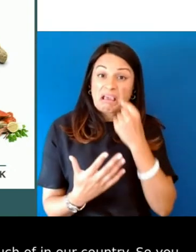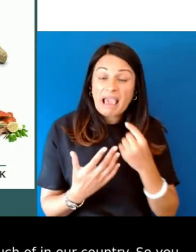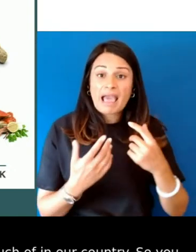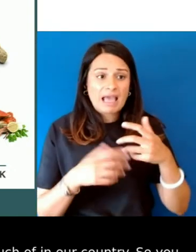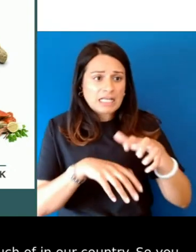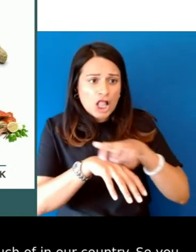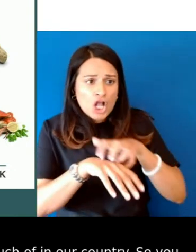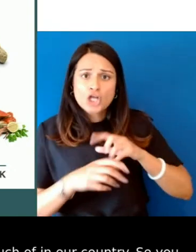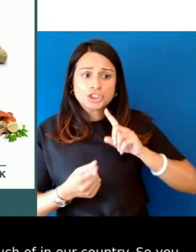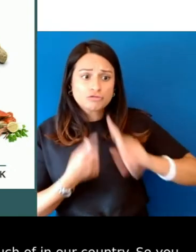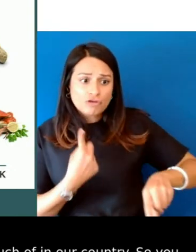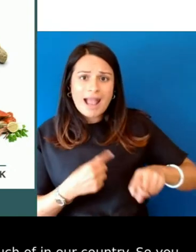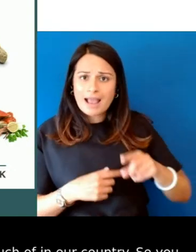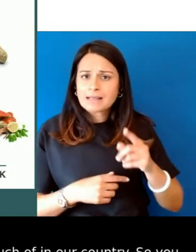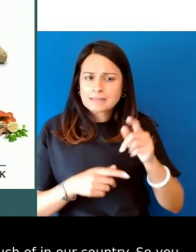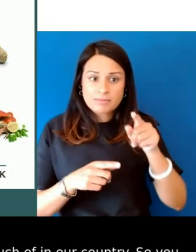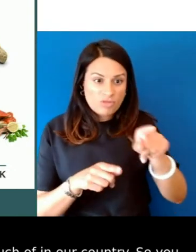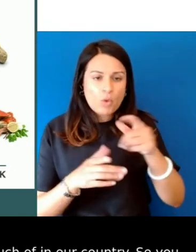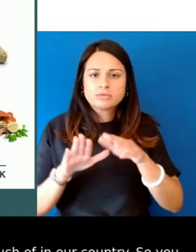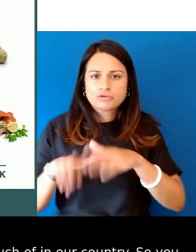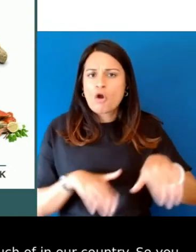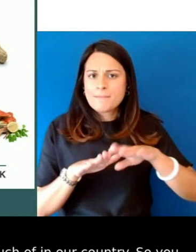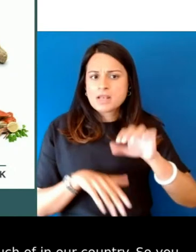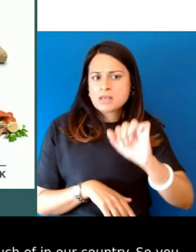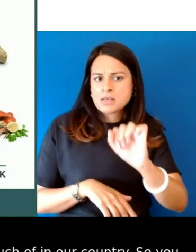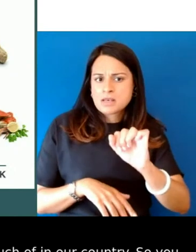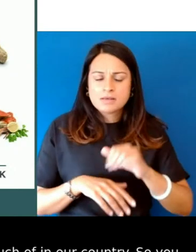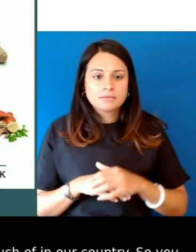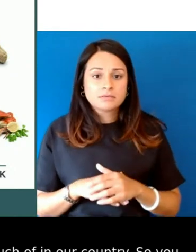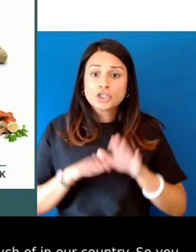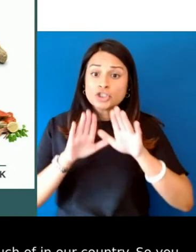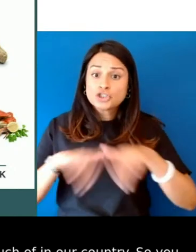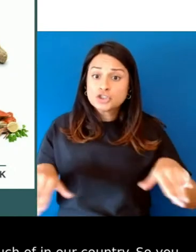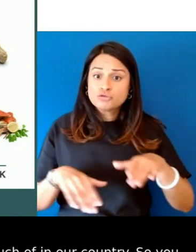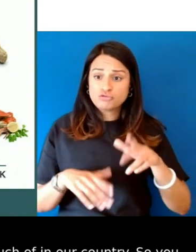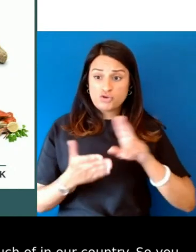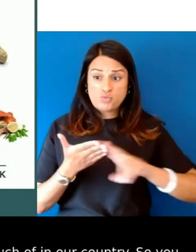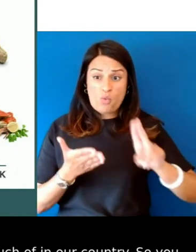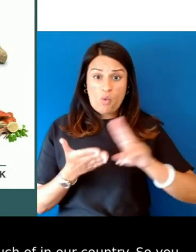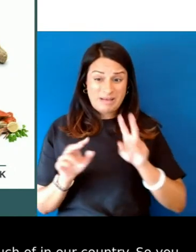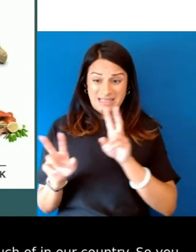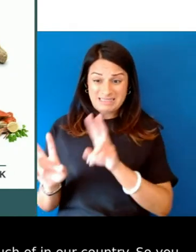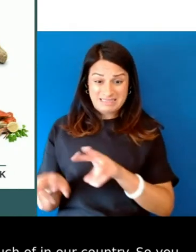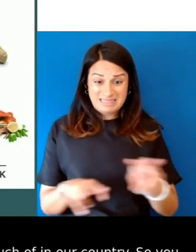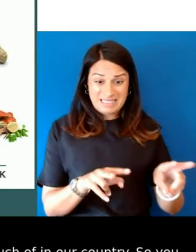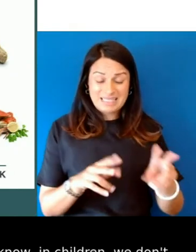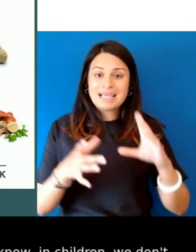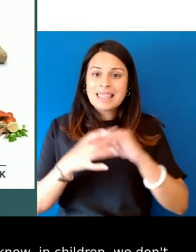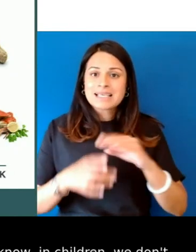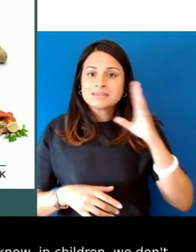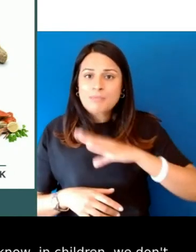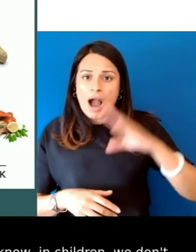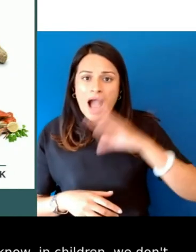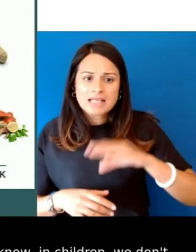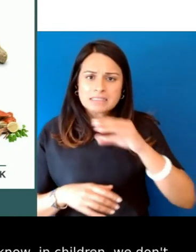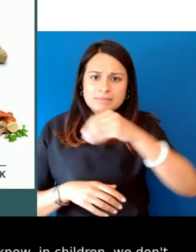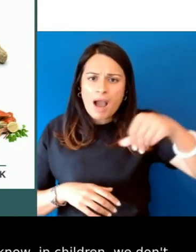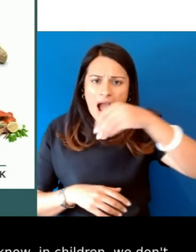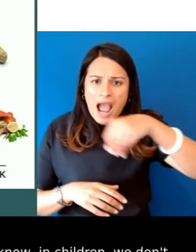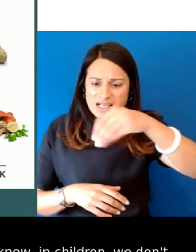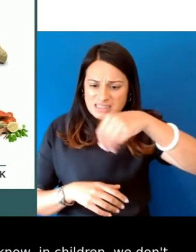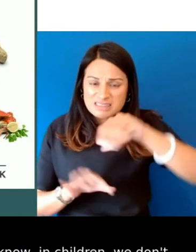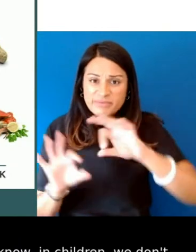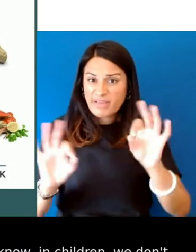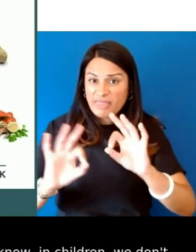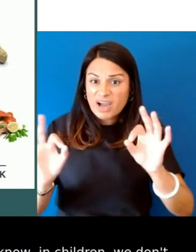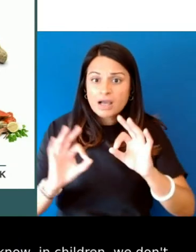things and you know in children we we don't often see allergies to spices and things so i just encourage you to think common things are